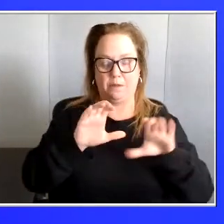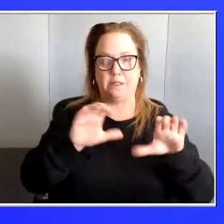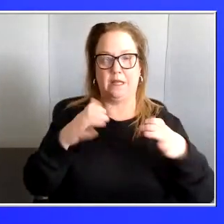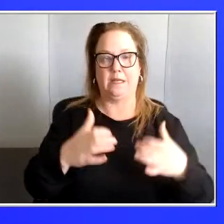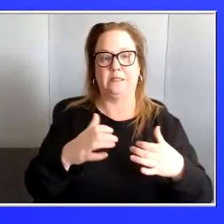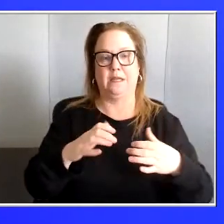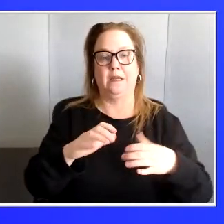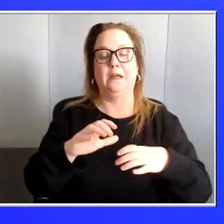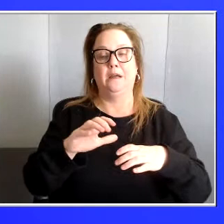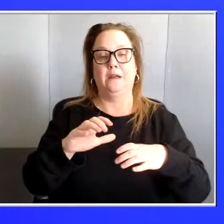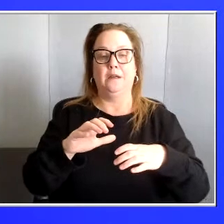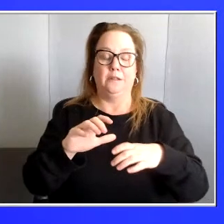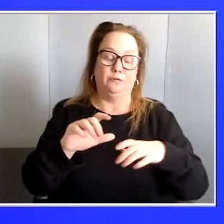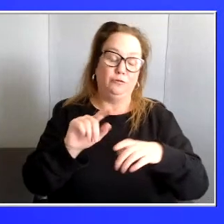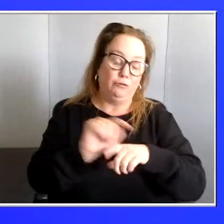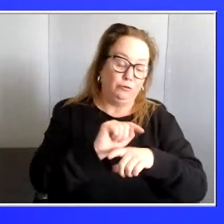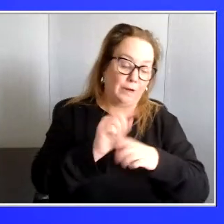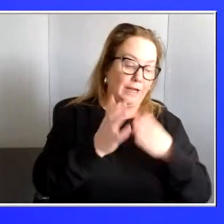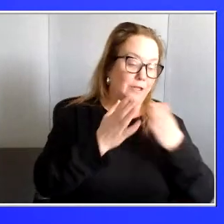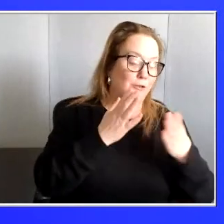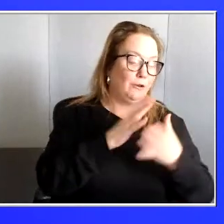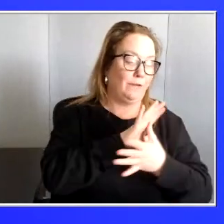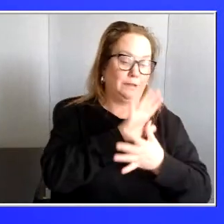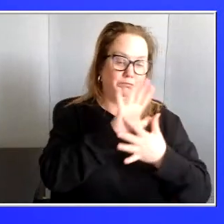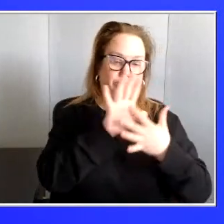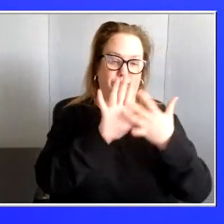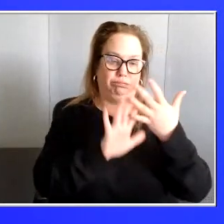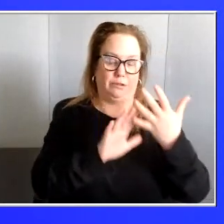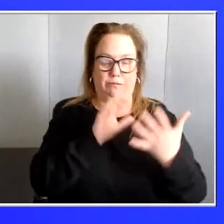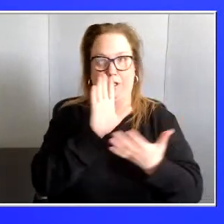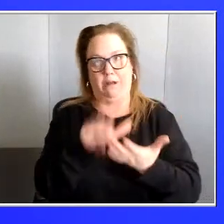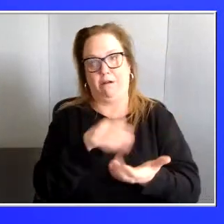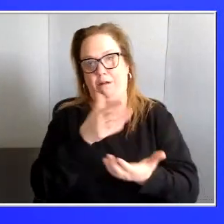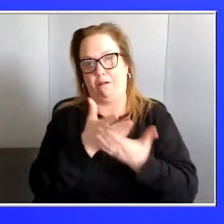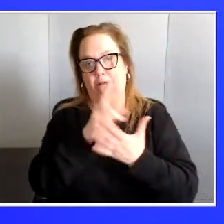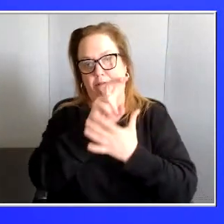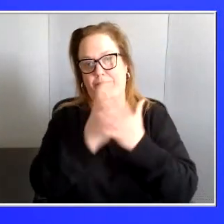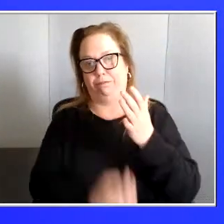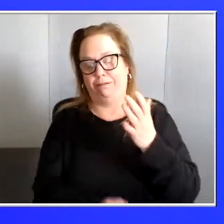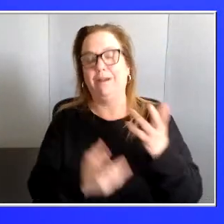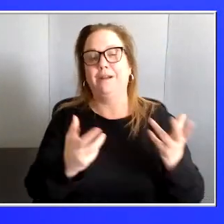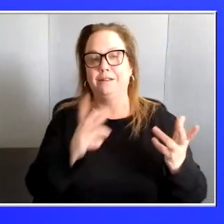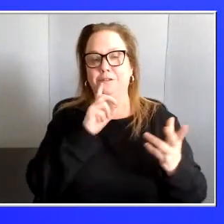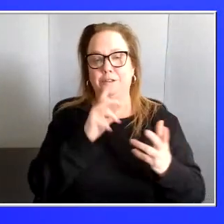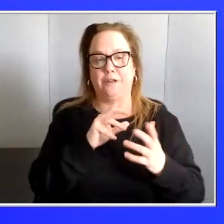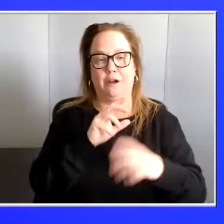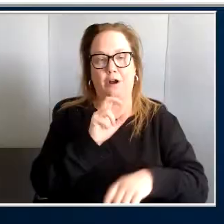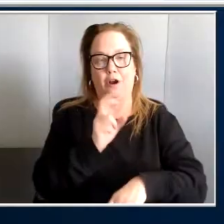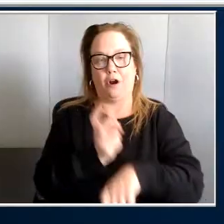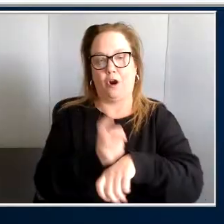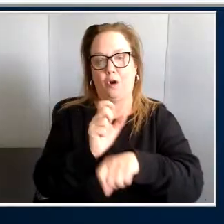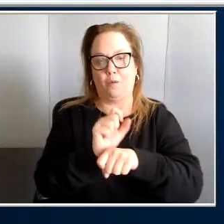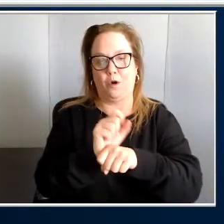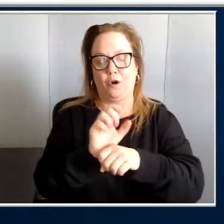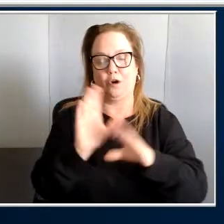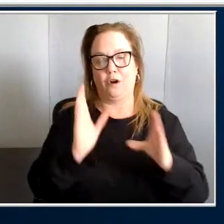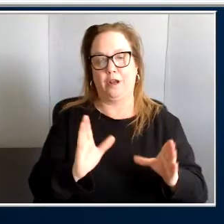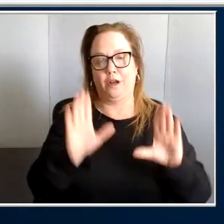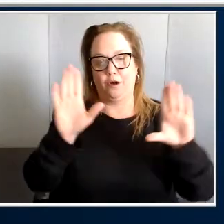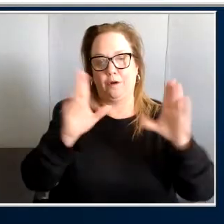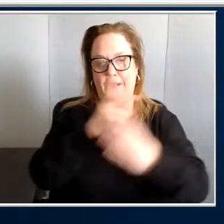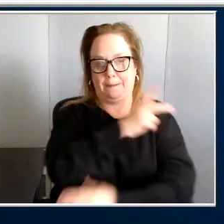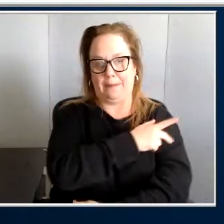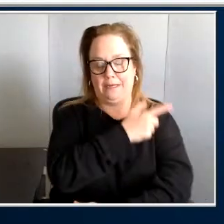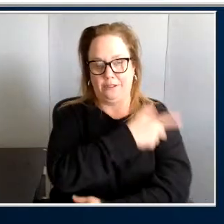services. So just kind of, she's captured it all, but she's a hard worker and a great patient. And